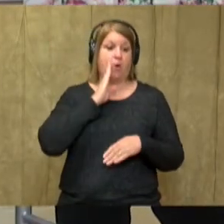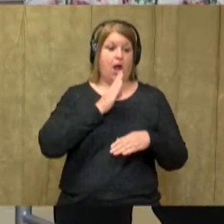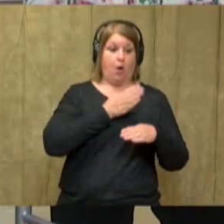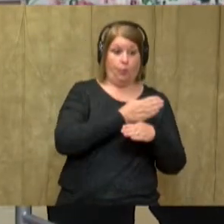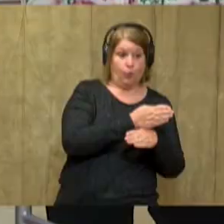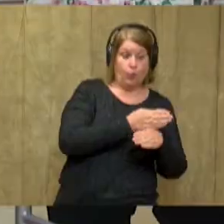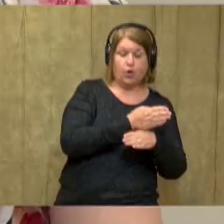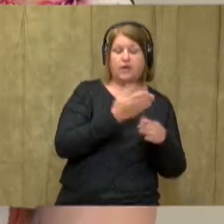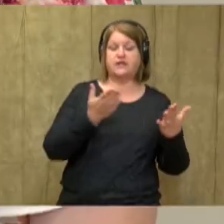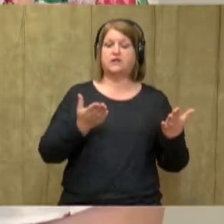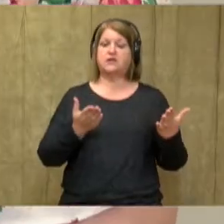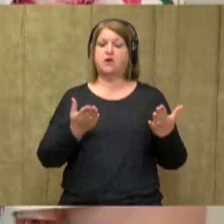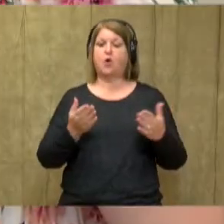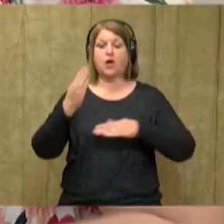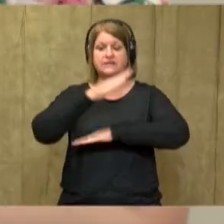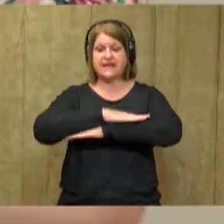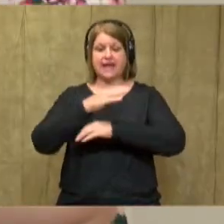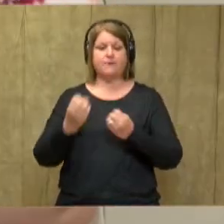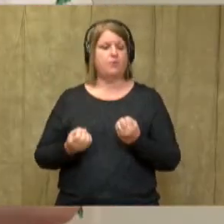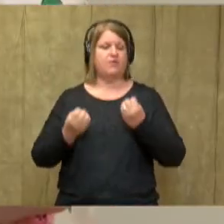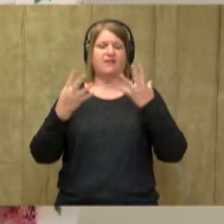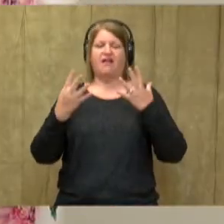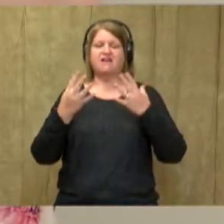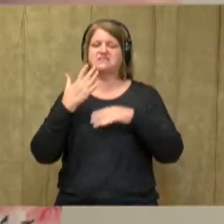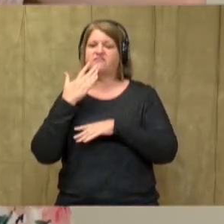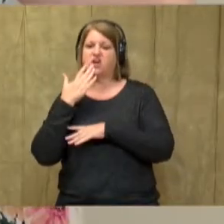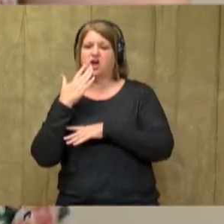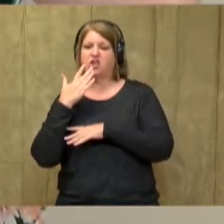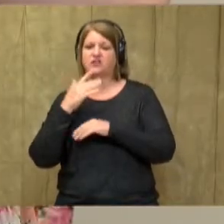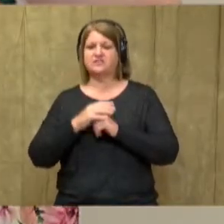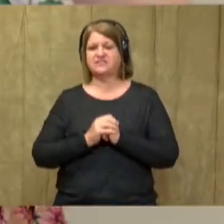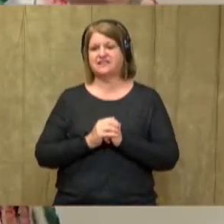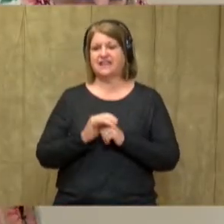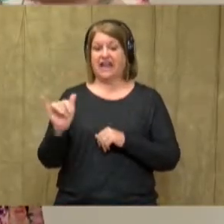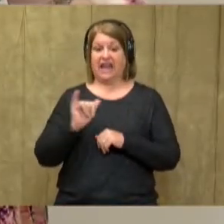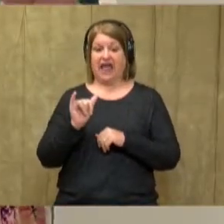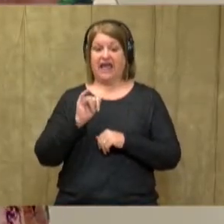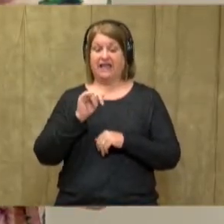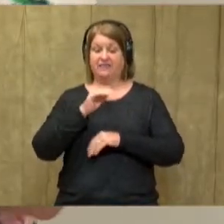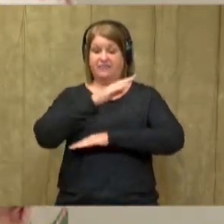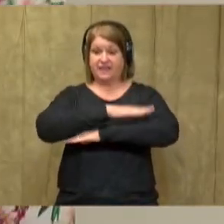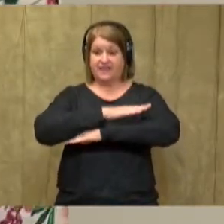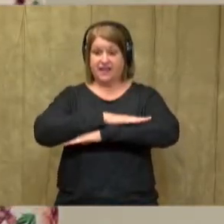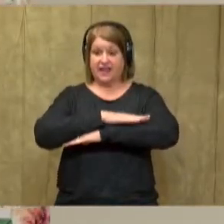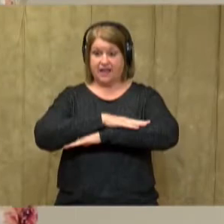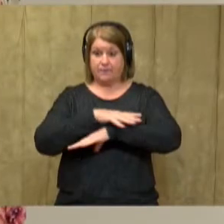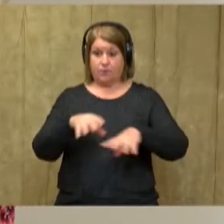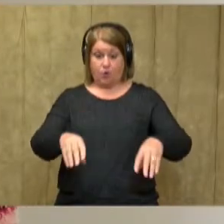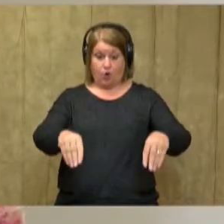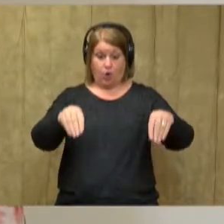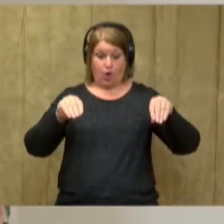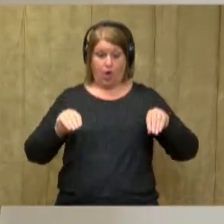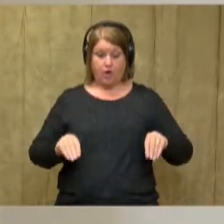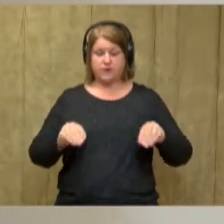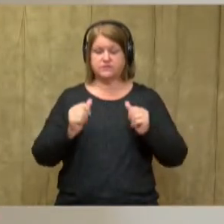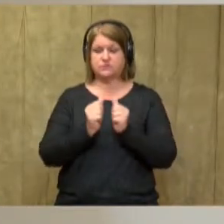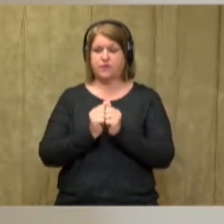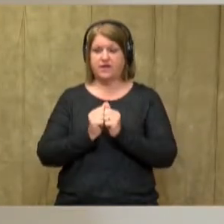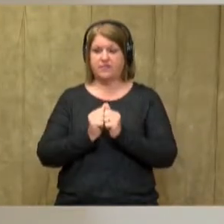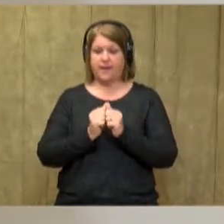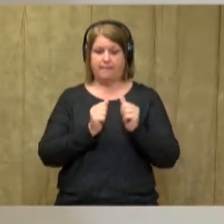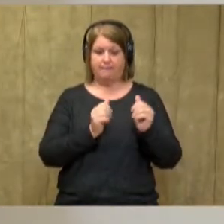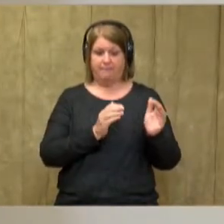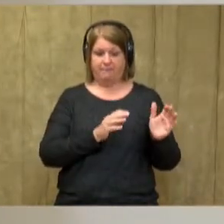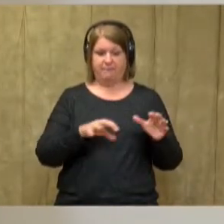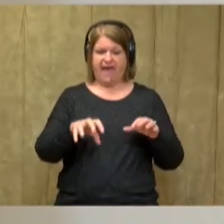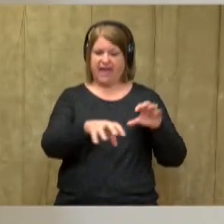do a table with lots of colors, like those tablecloths we saw with patterns on them? I think I'm going to do that. So I'm going to